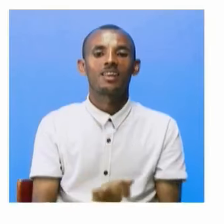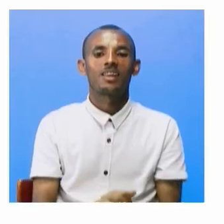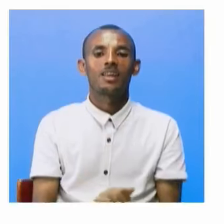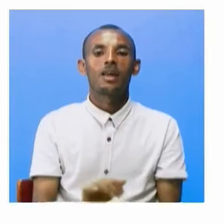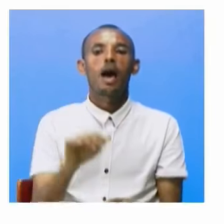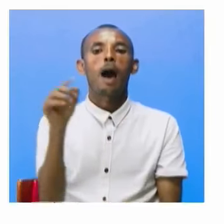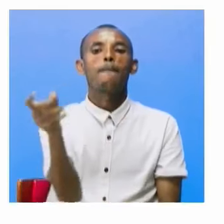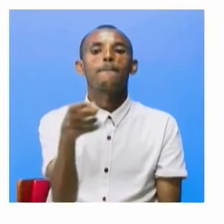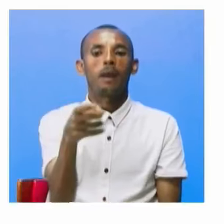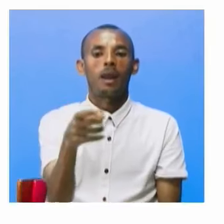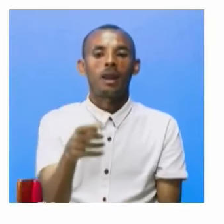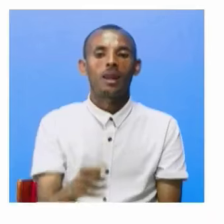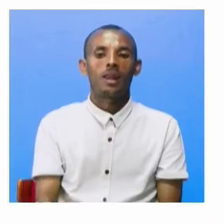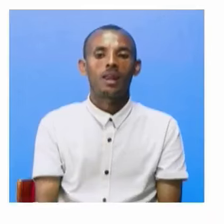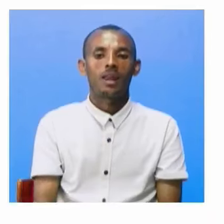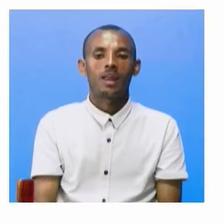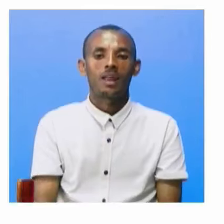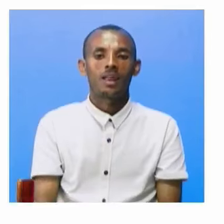happened